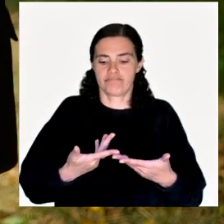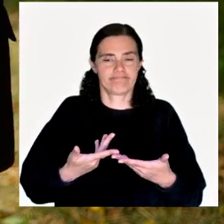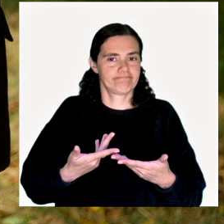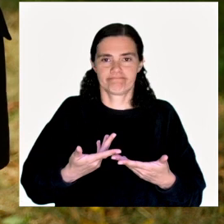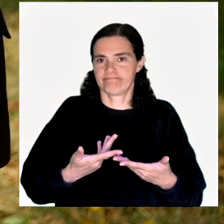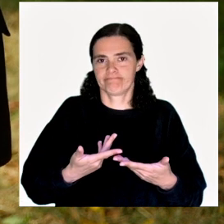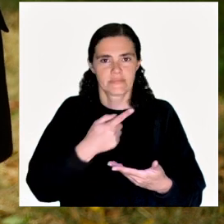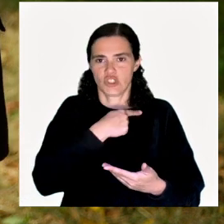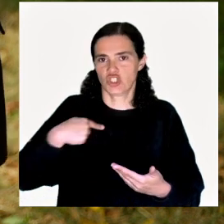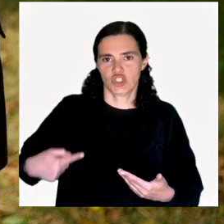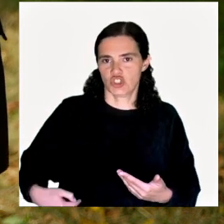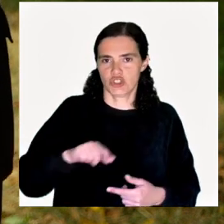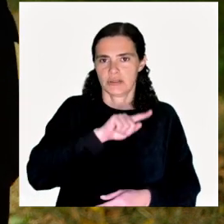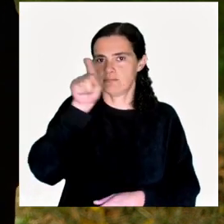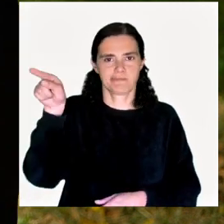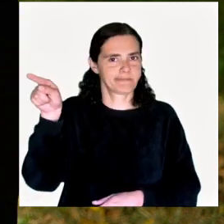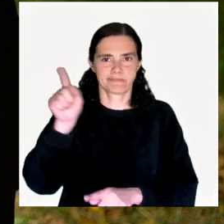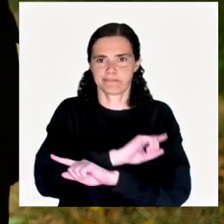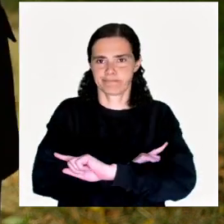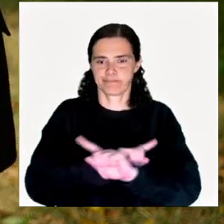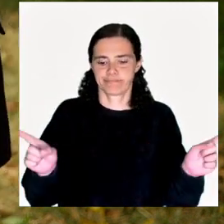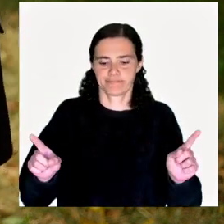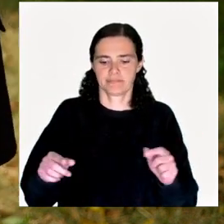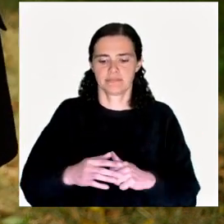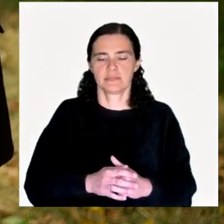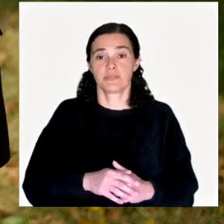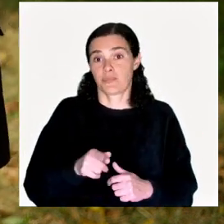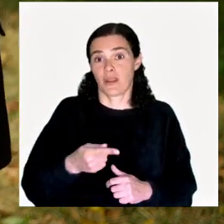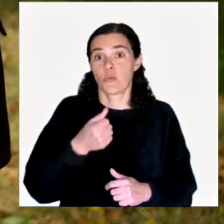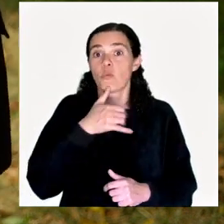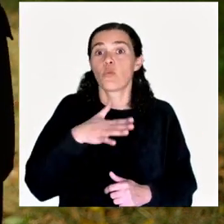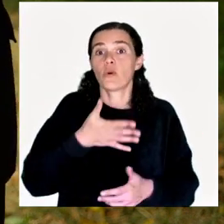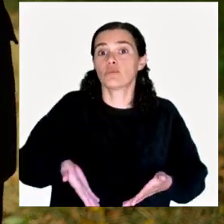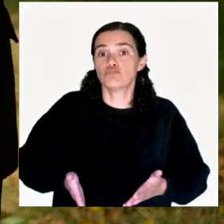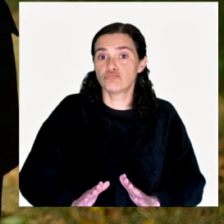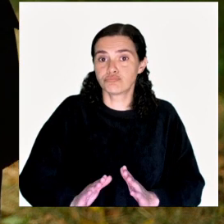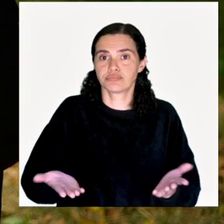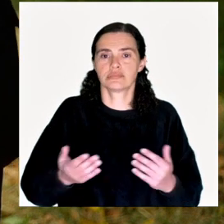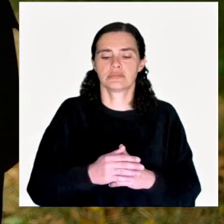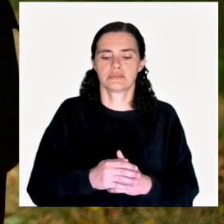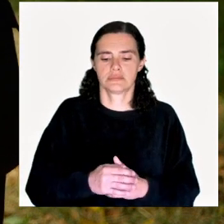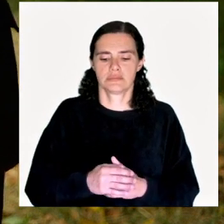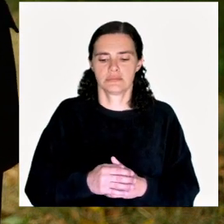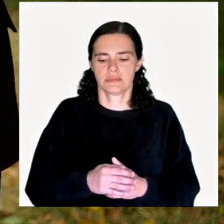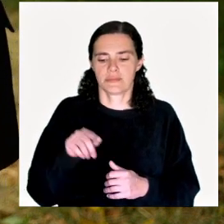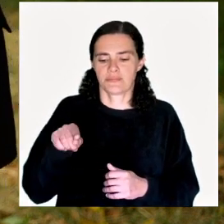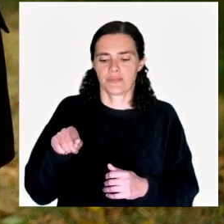anymore able to go to China, to go to his home country. So he has